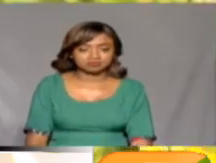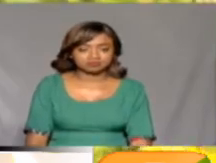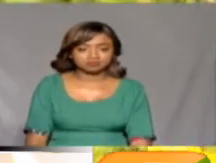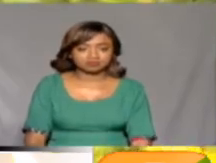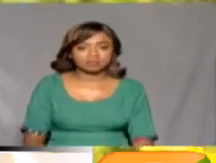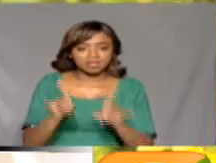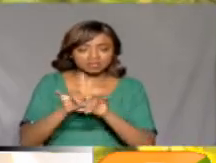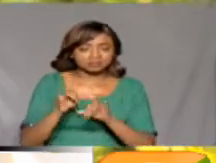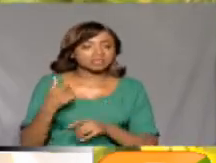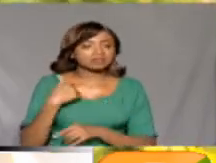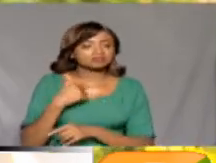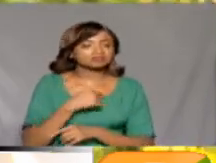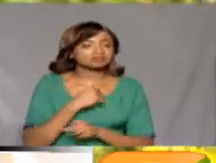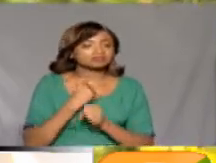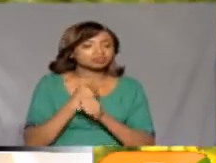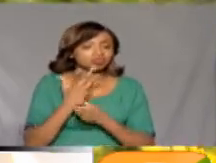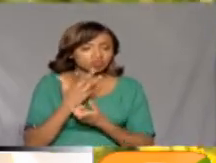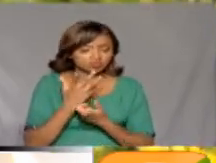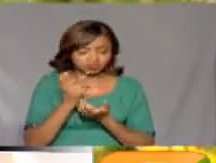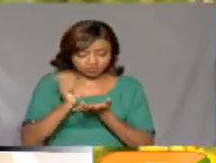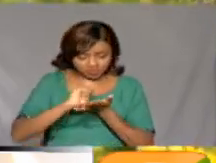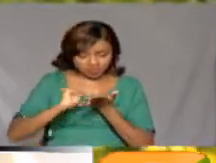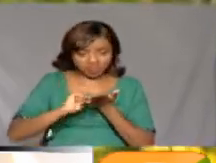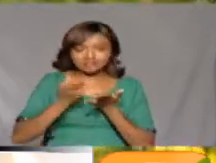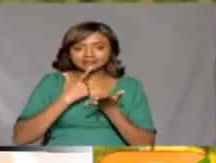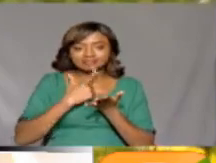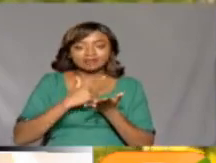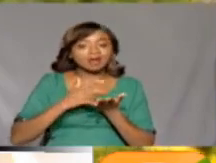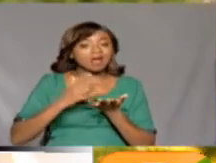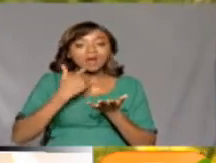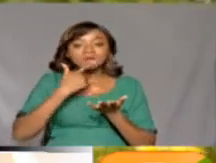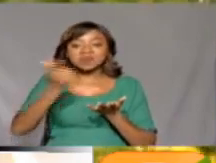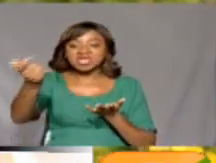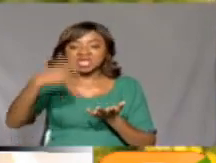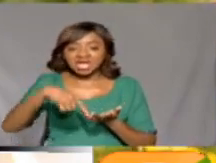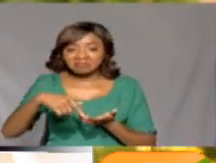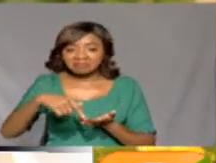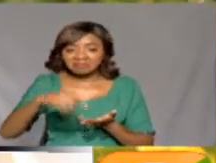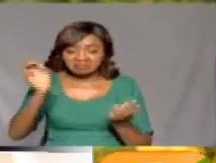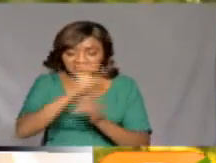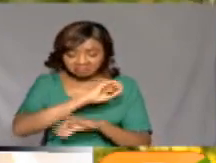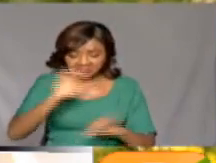said, Moi is not going to record no statement nowhere.